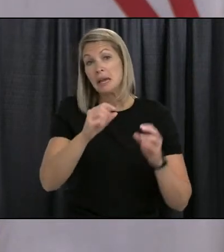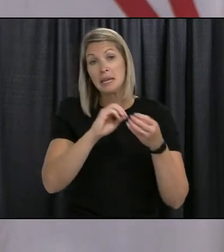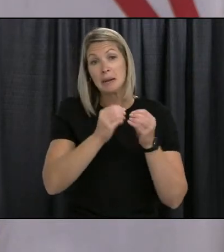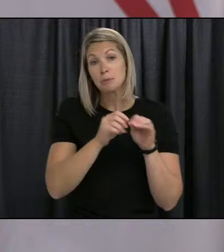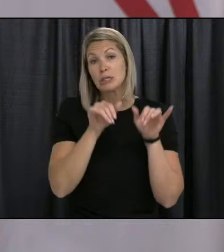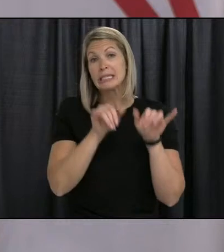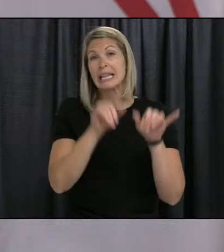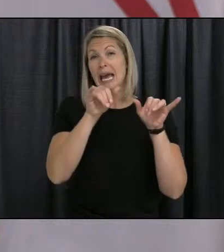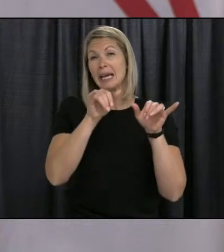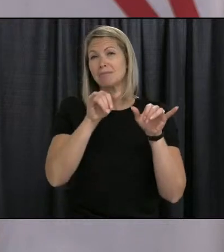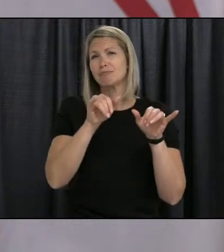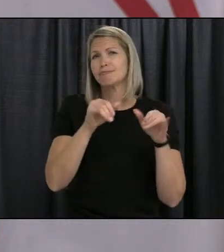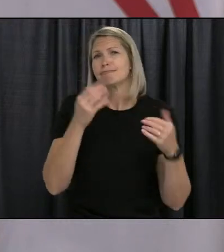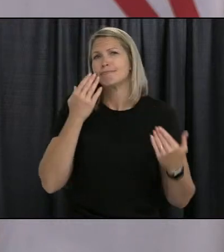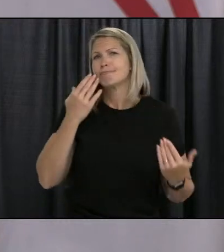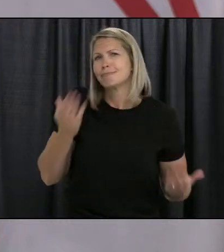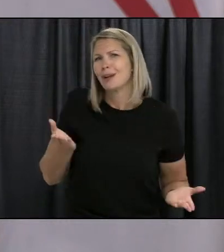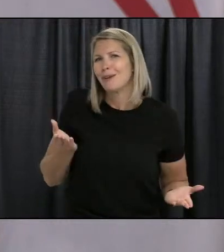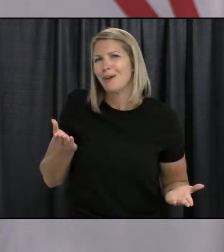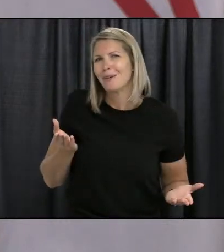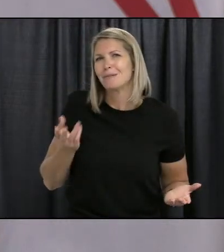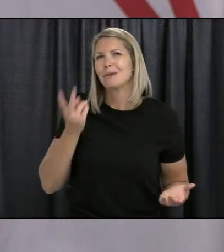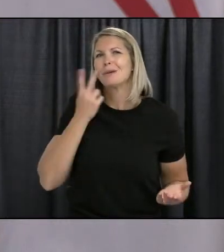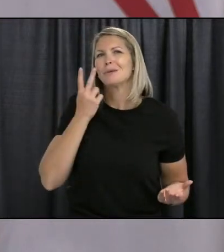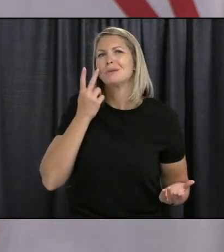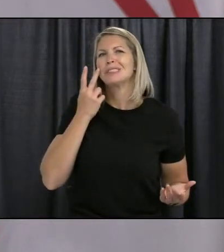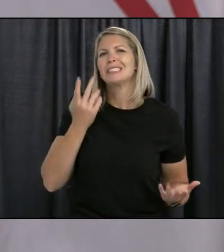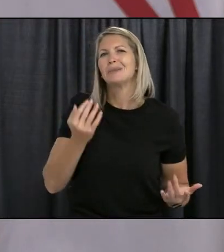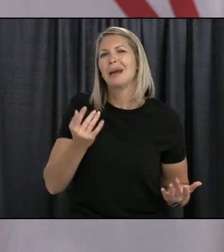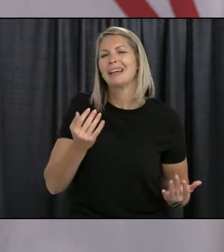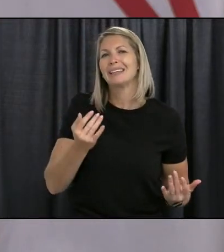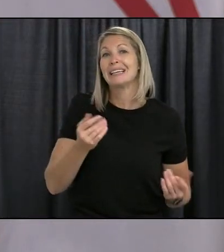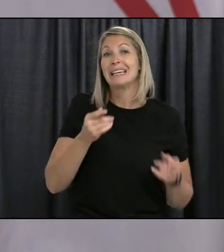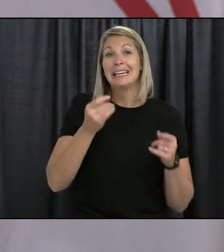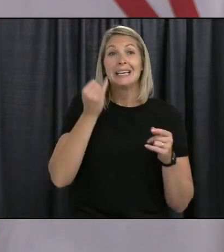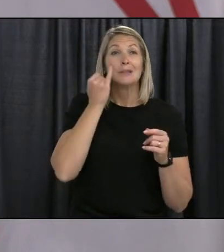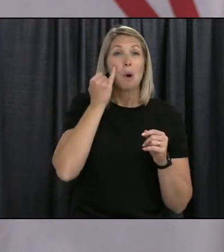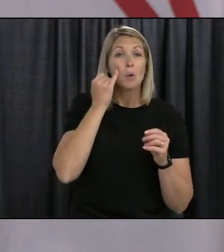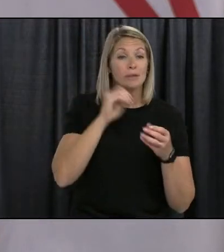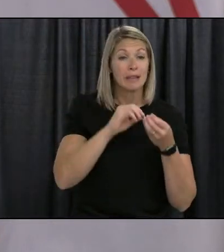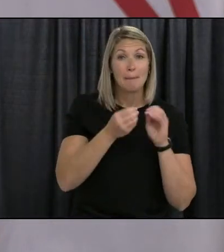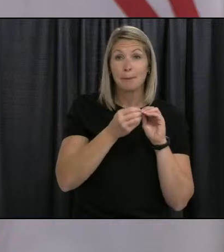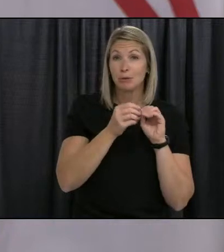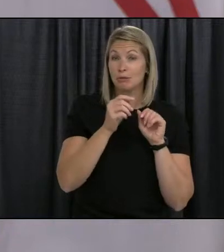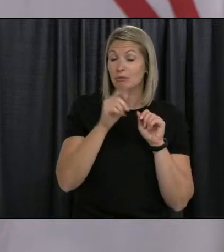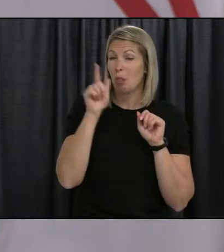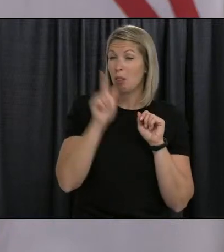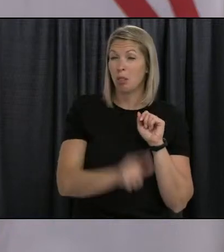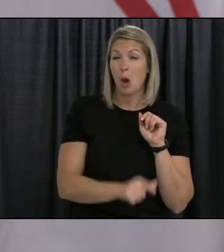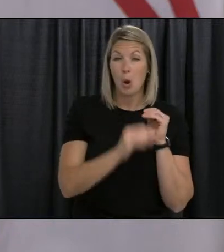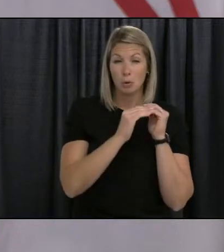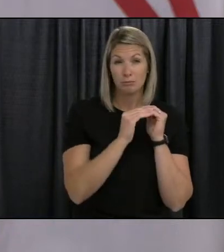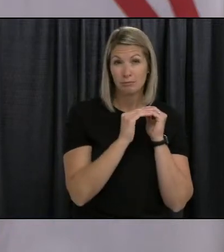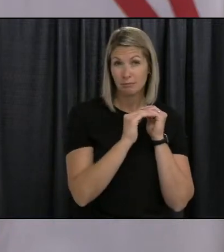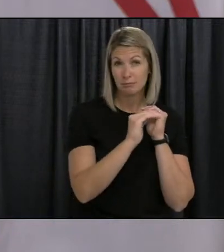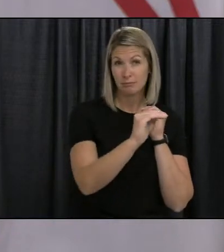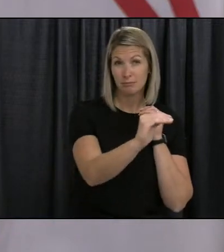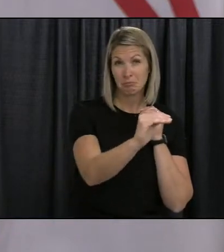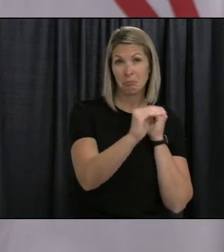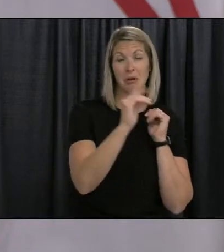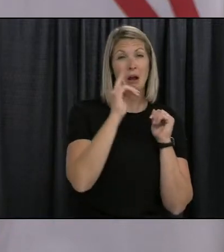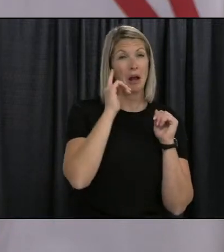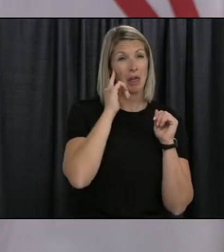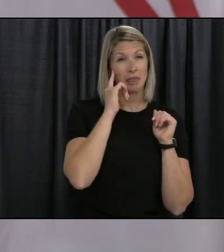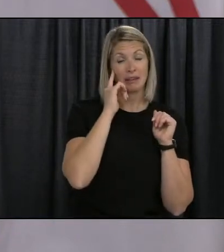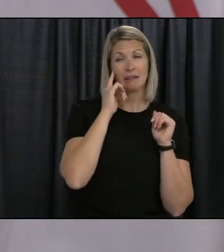definitive recommendations right off the top. If our epidemiology continues on as it is, I think Halloween